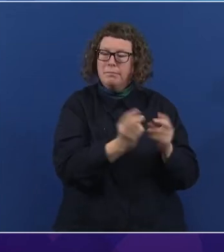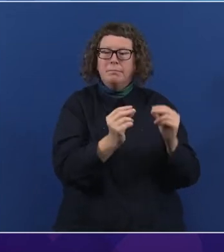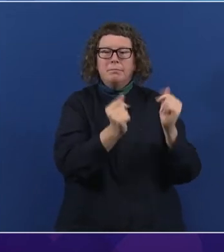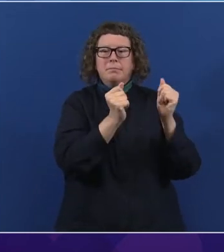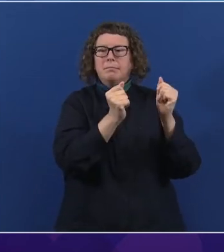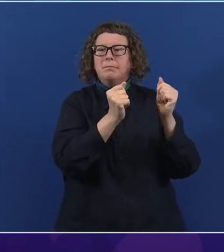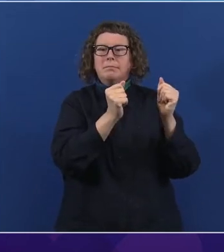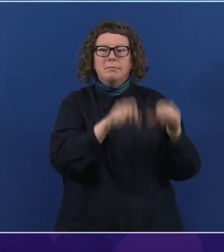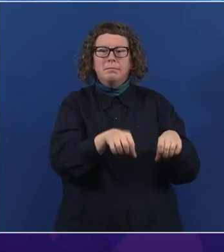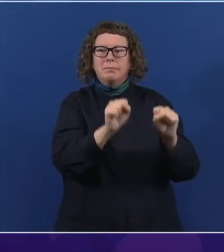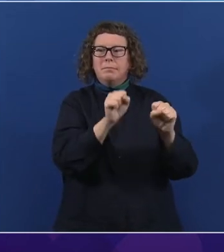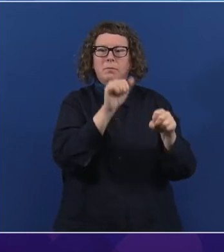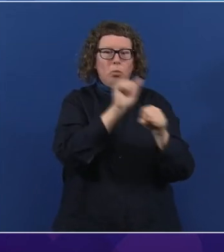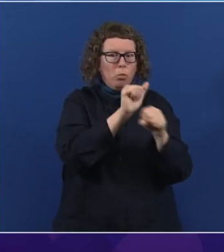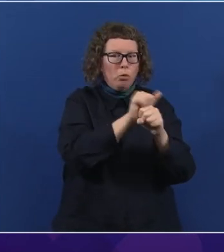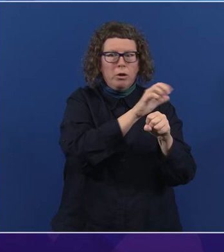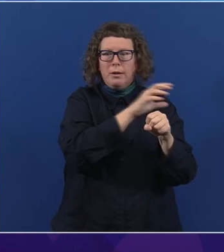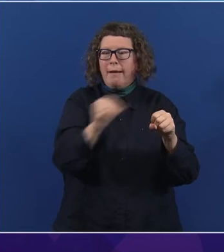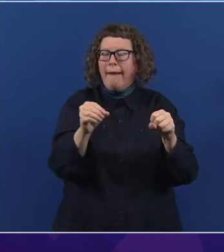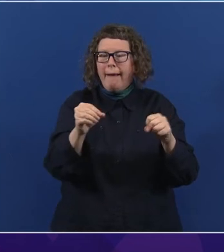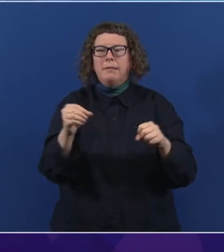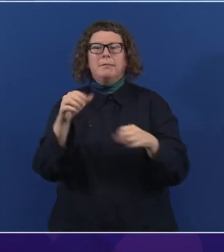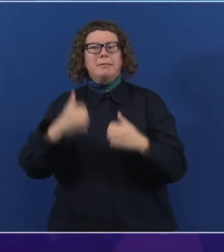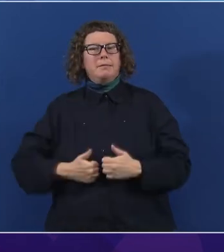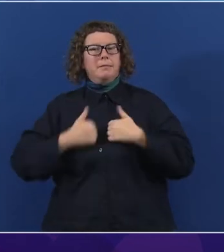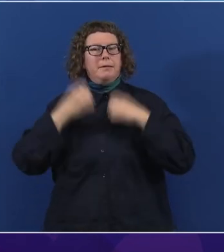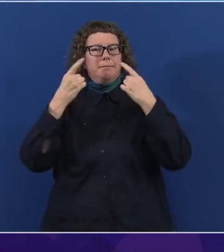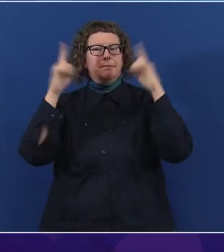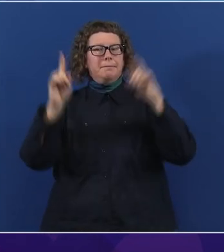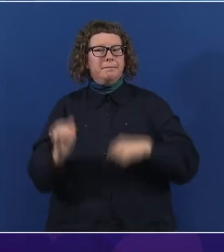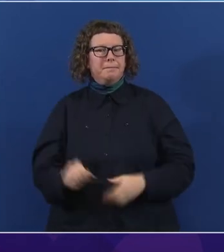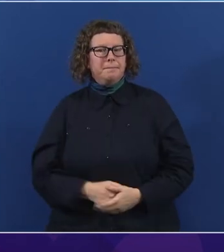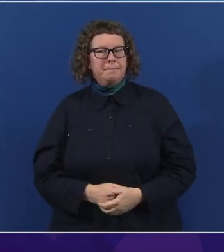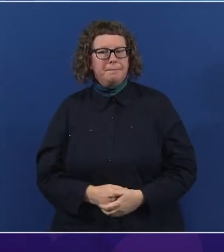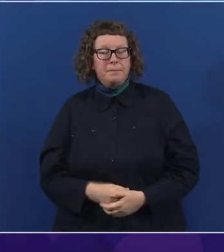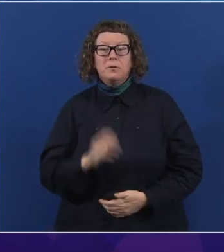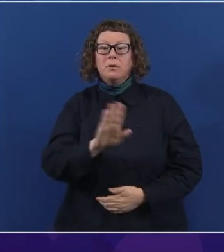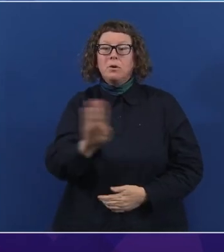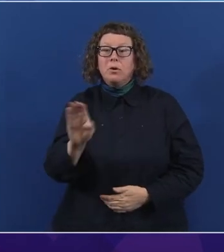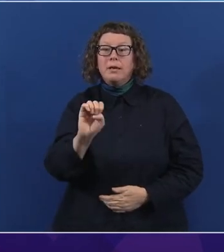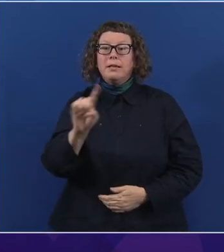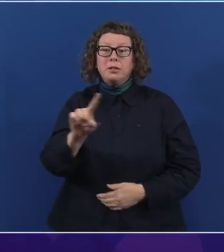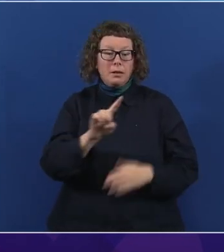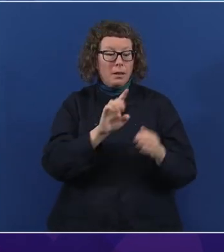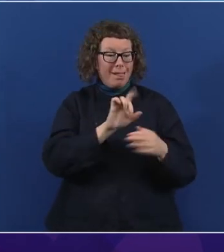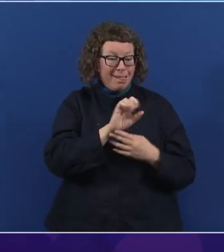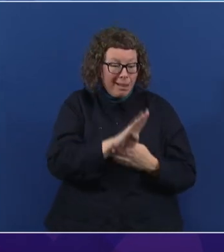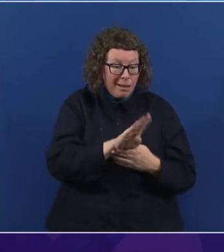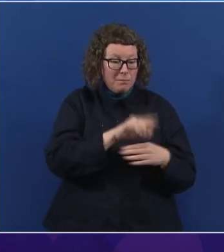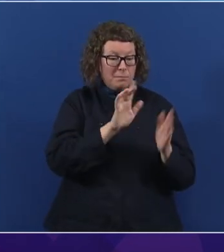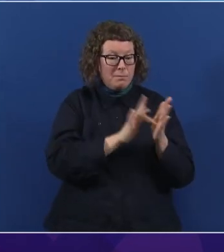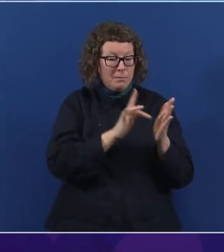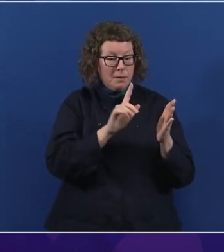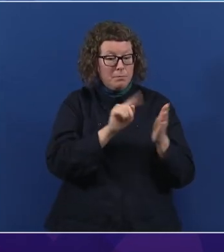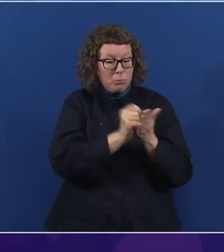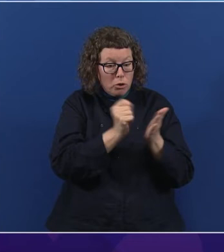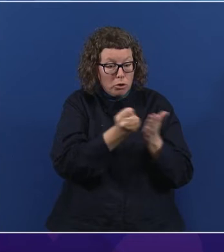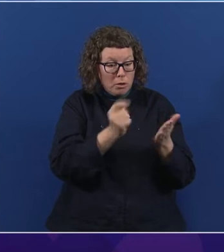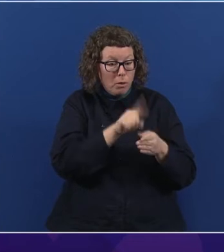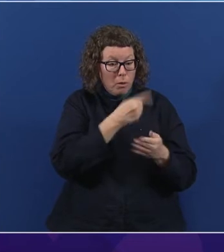your career and in your life. And so, your education went beyond labs and